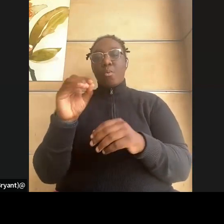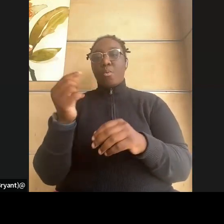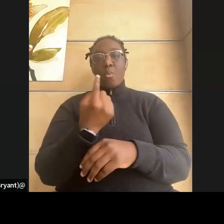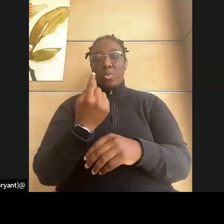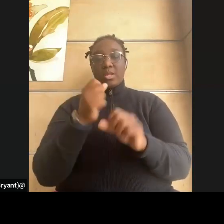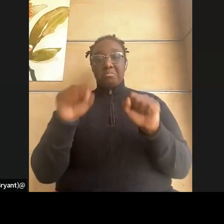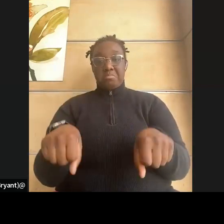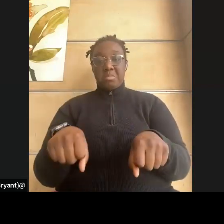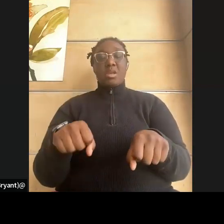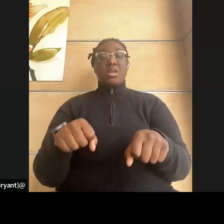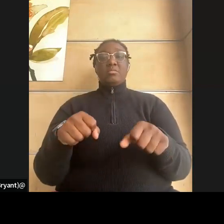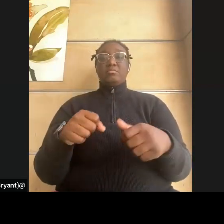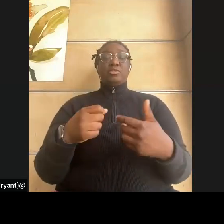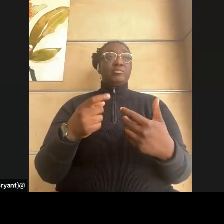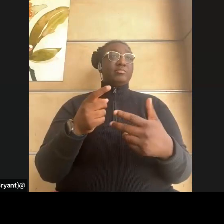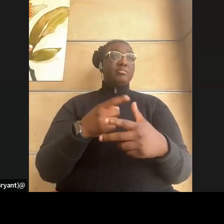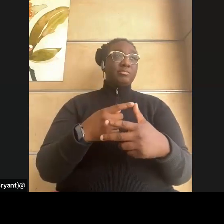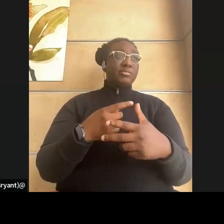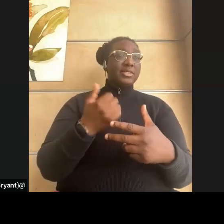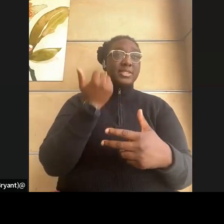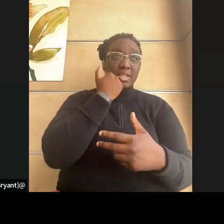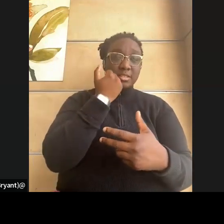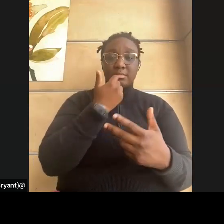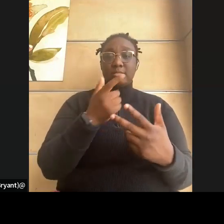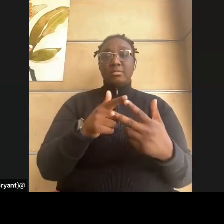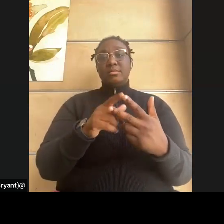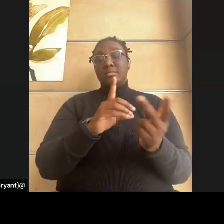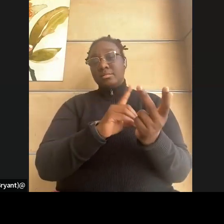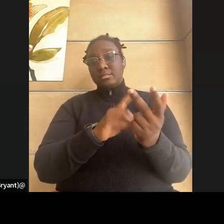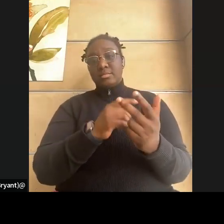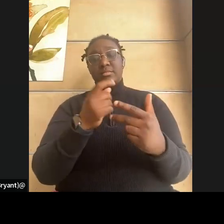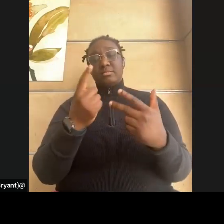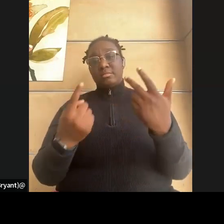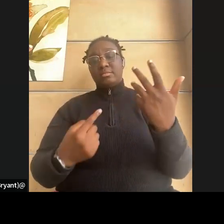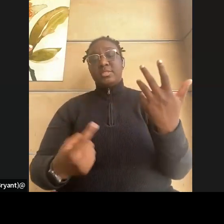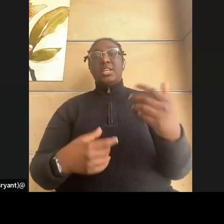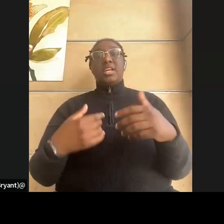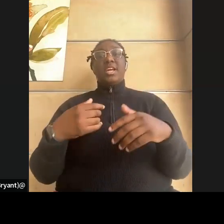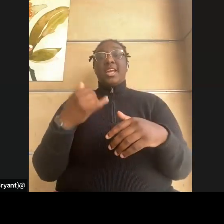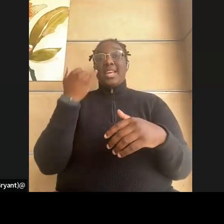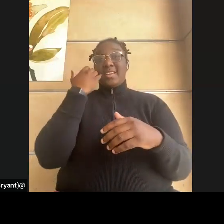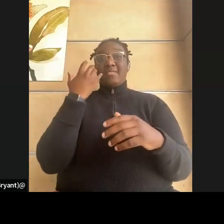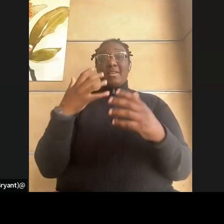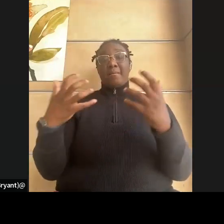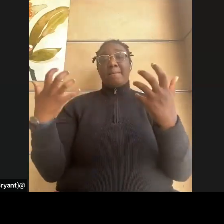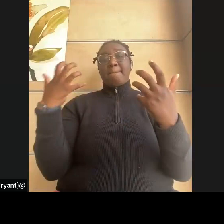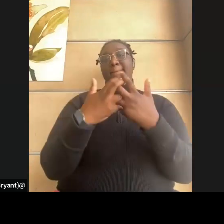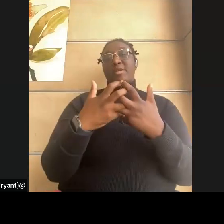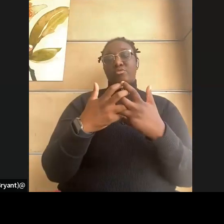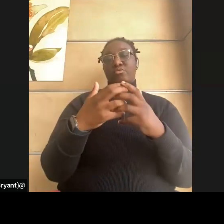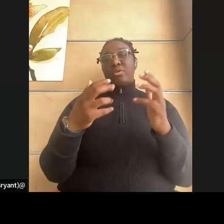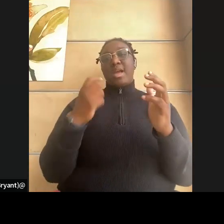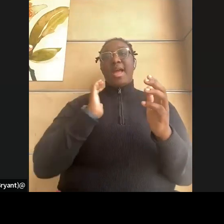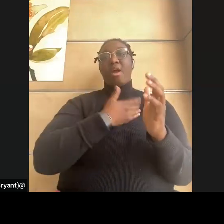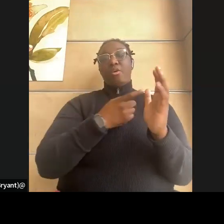dental as well, as long as those services are meeting the requirements of our codes that require certain